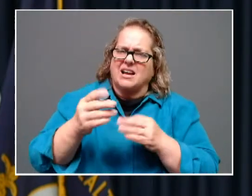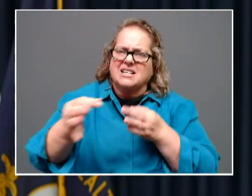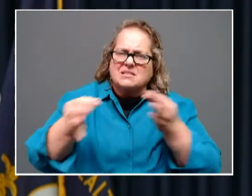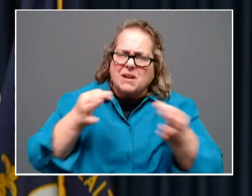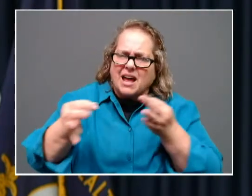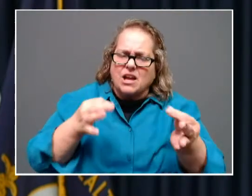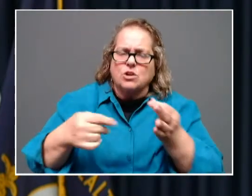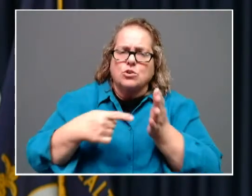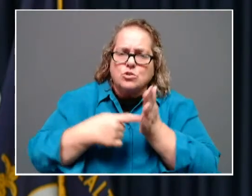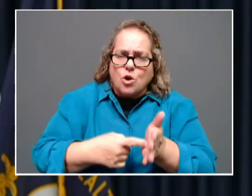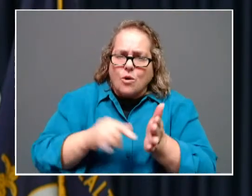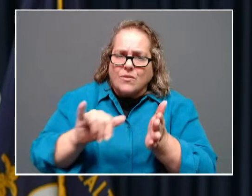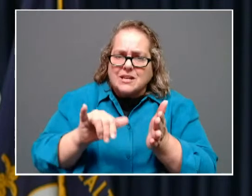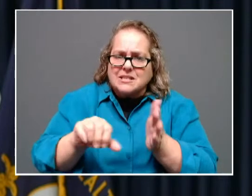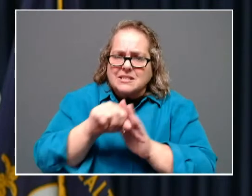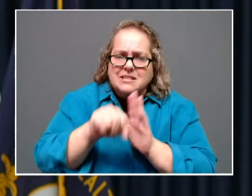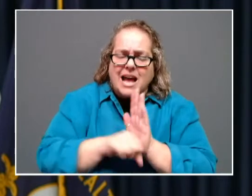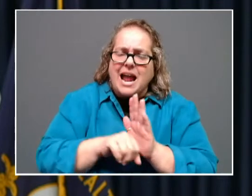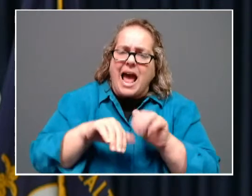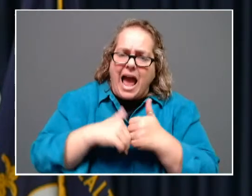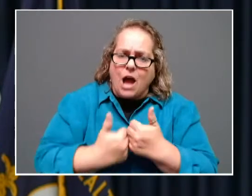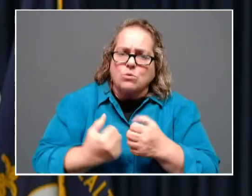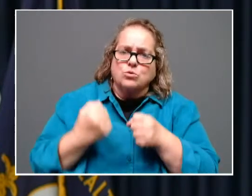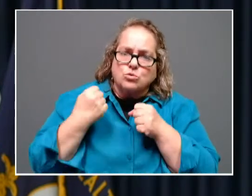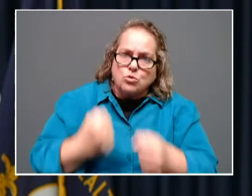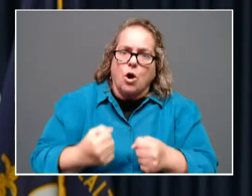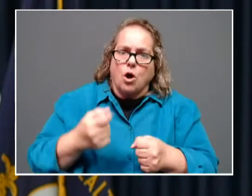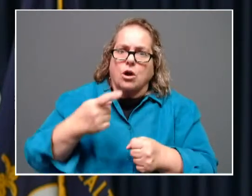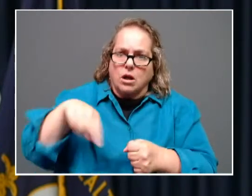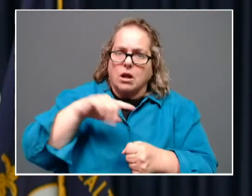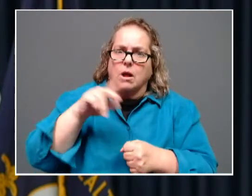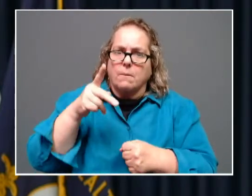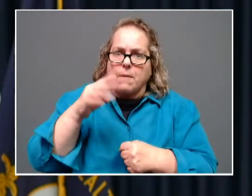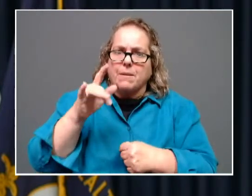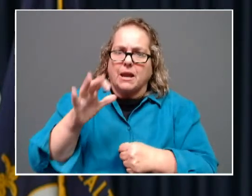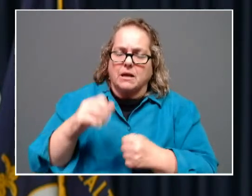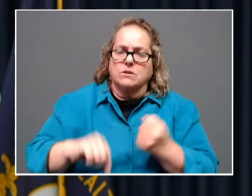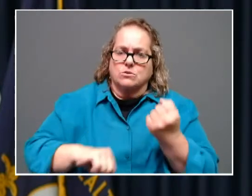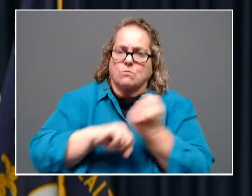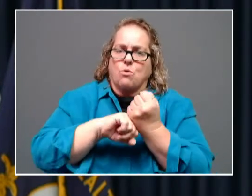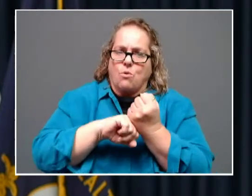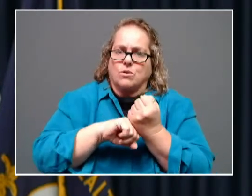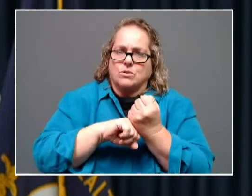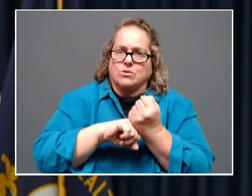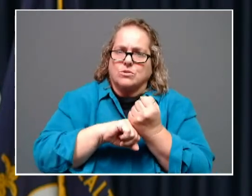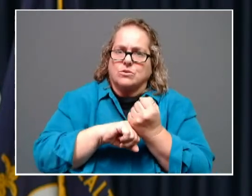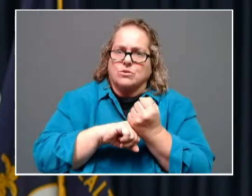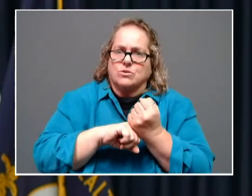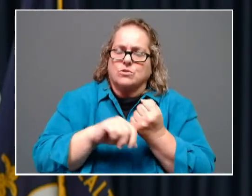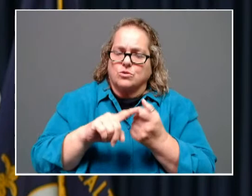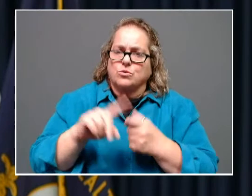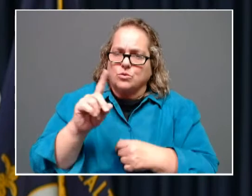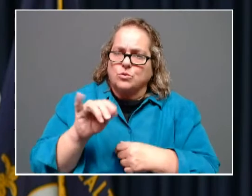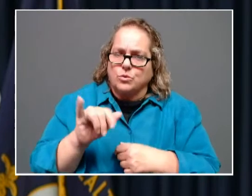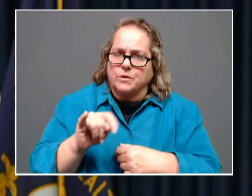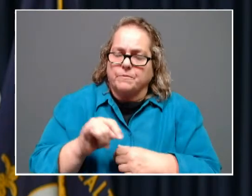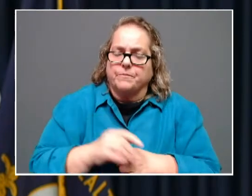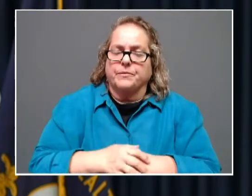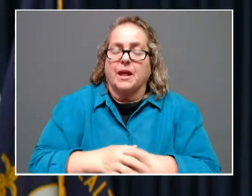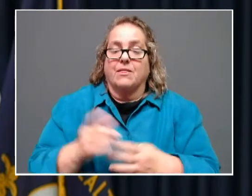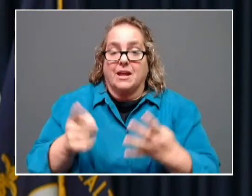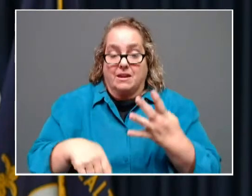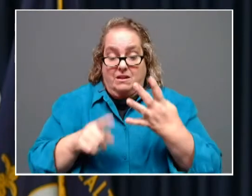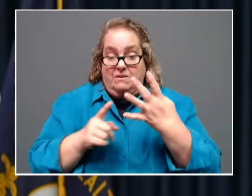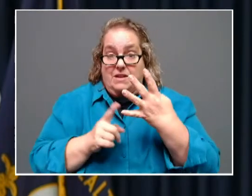state how strongly the public supports taking a step in this direction. And finally,